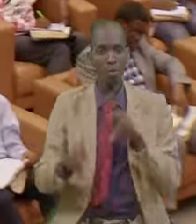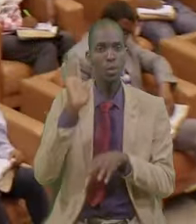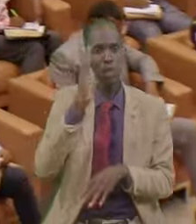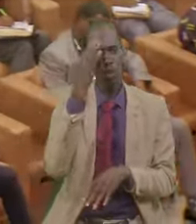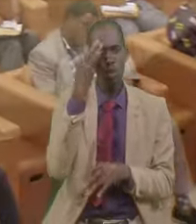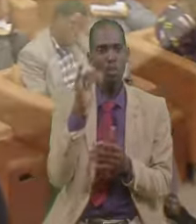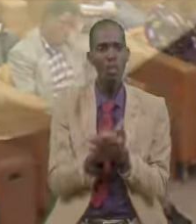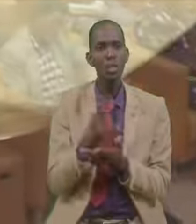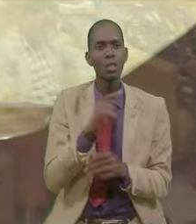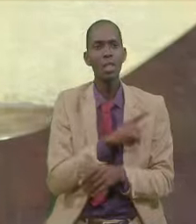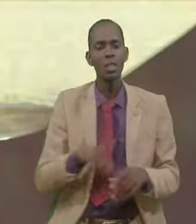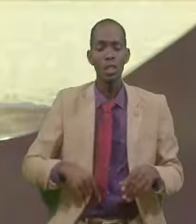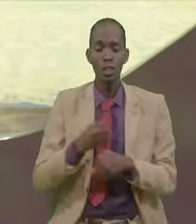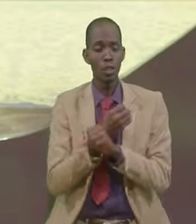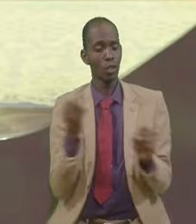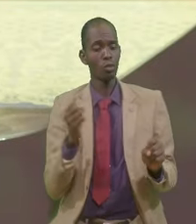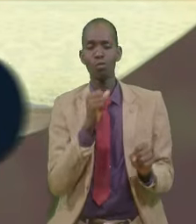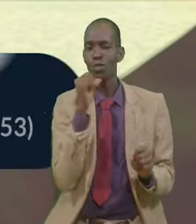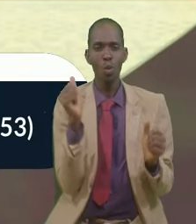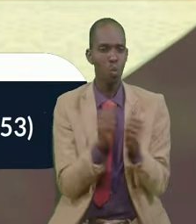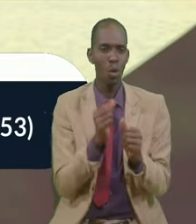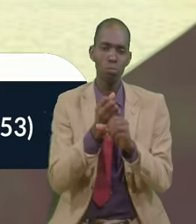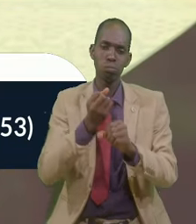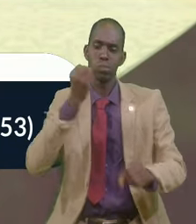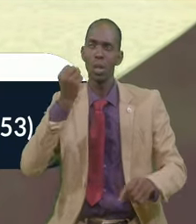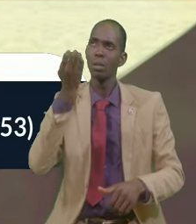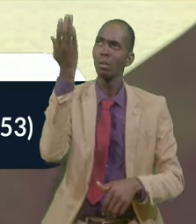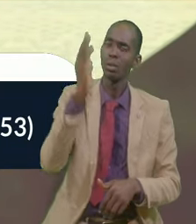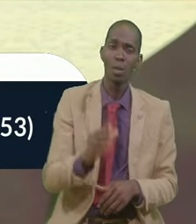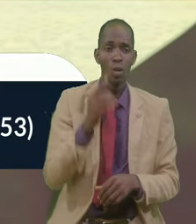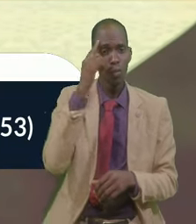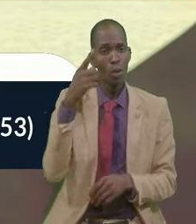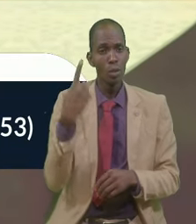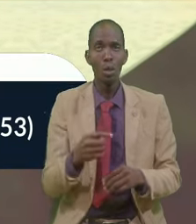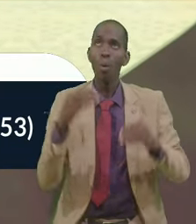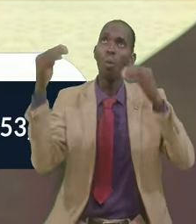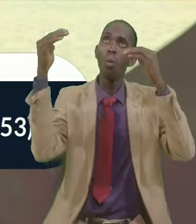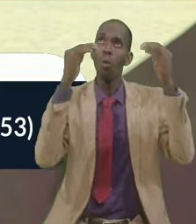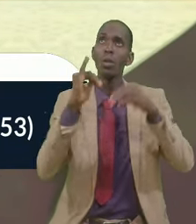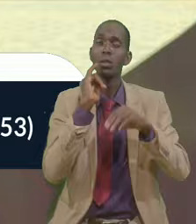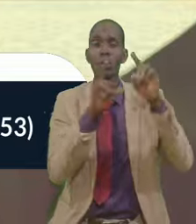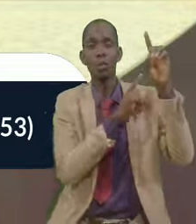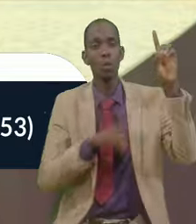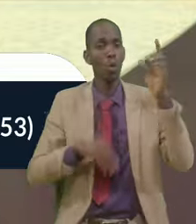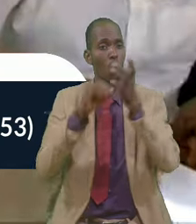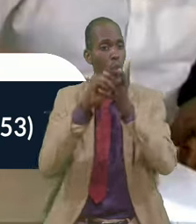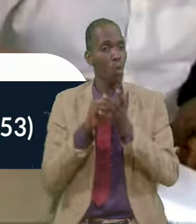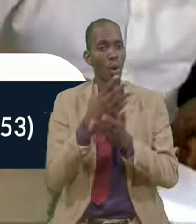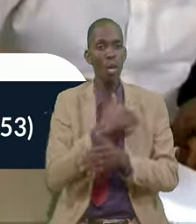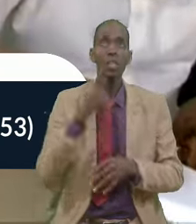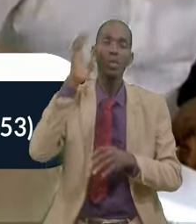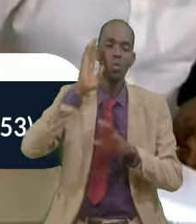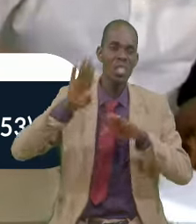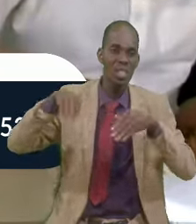saveth not with the sword or spear. For the battle is the Lord's, and he will give ye into our